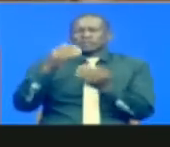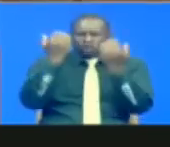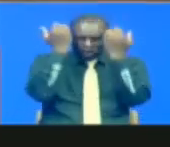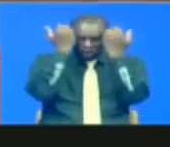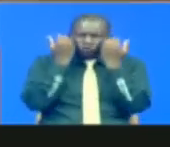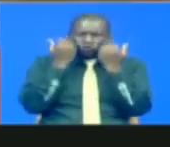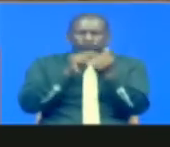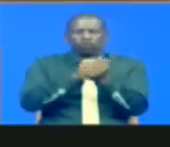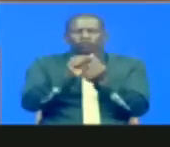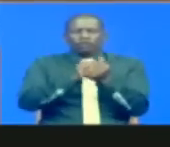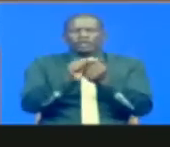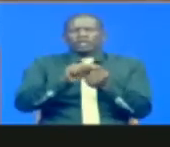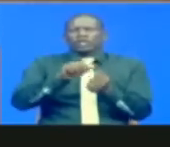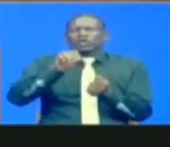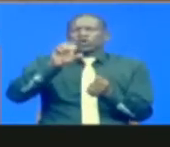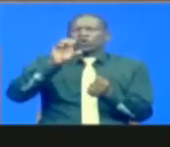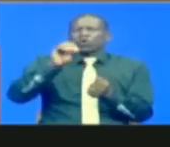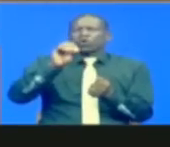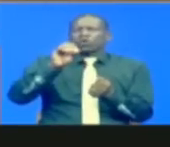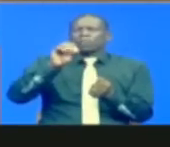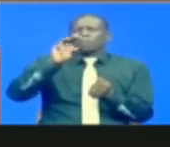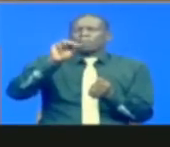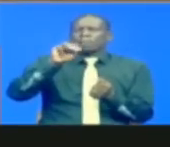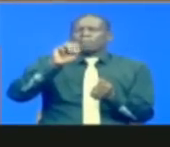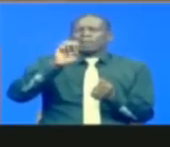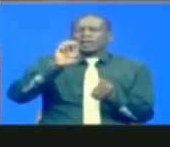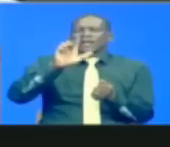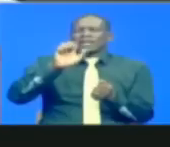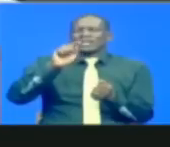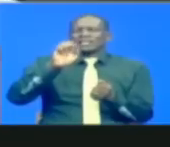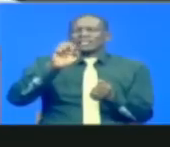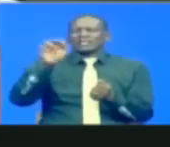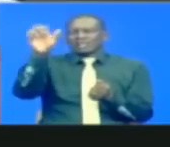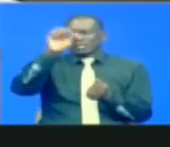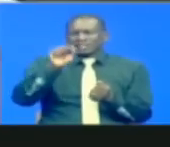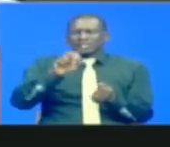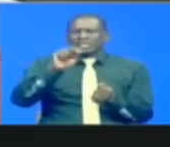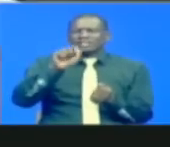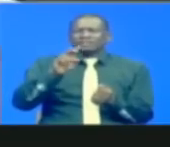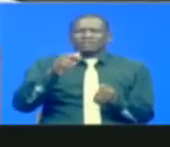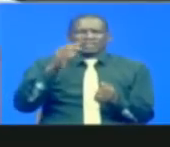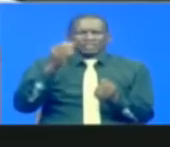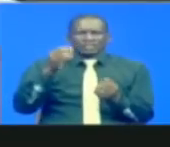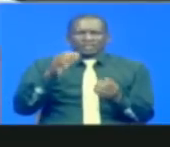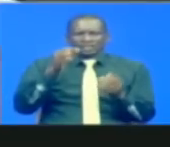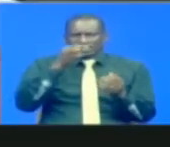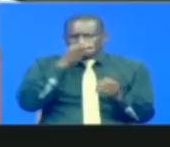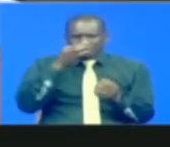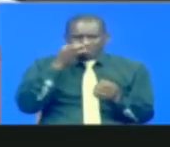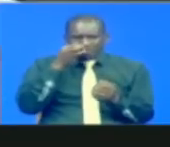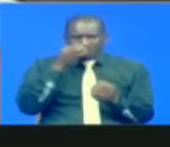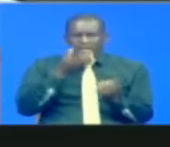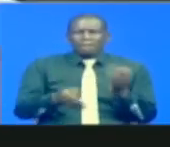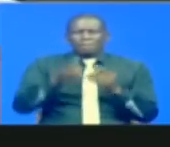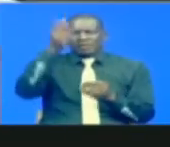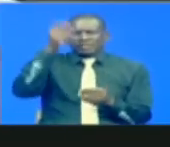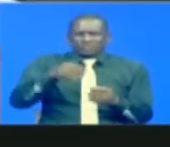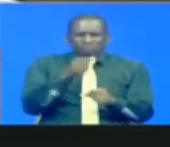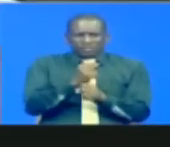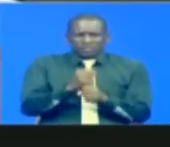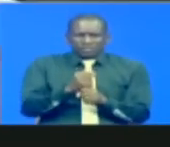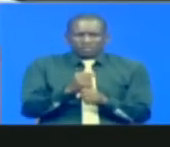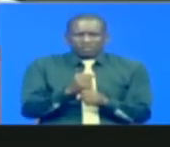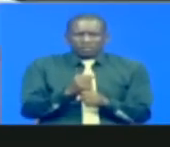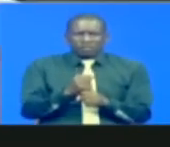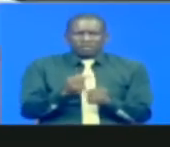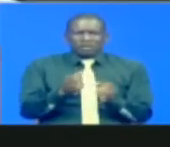Melita Oletenges, NTV, Nyeri. May justice be served and may help go to